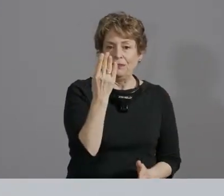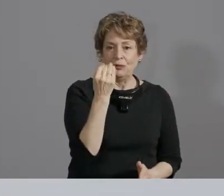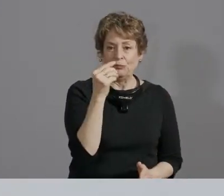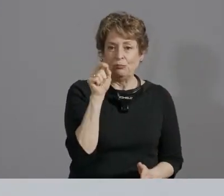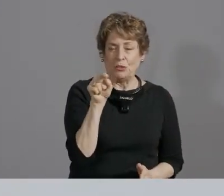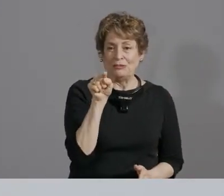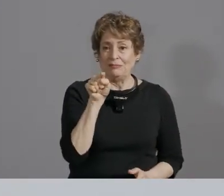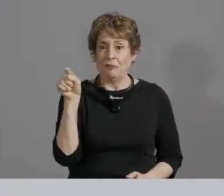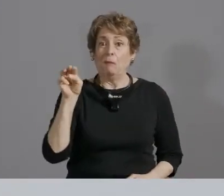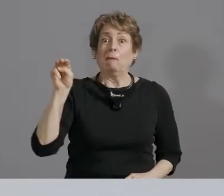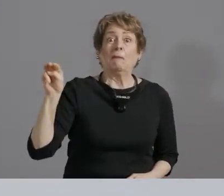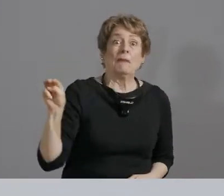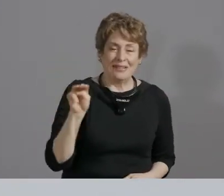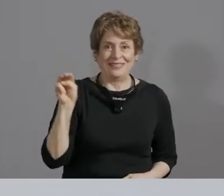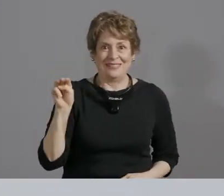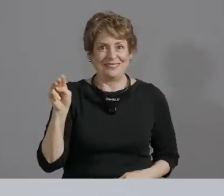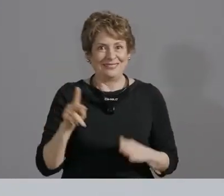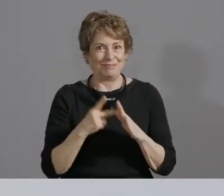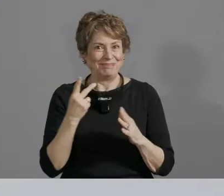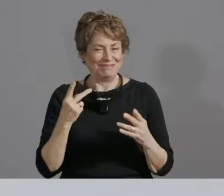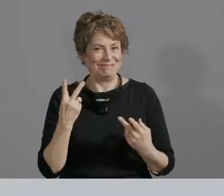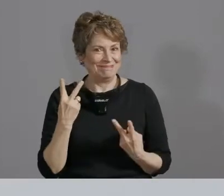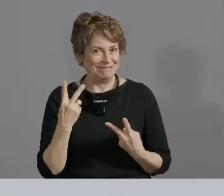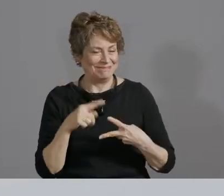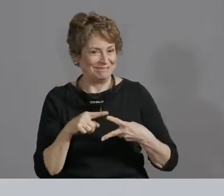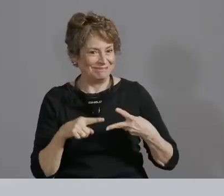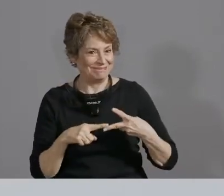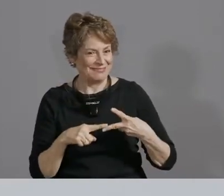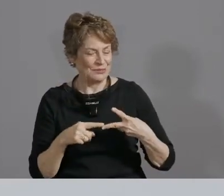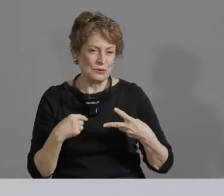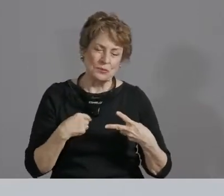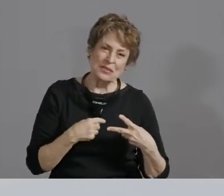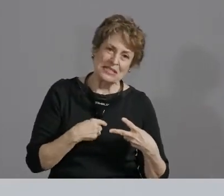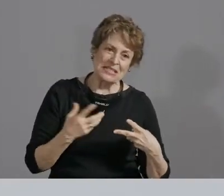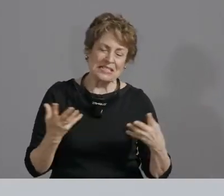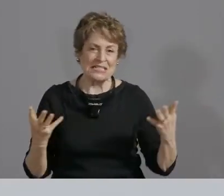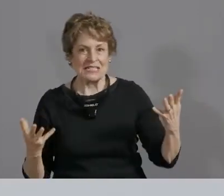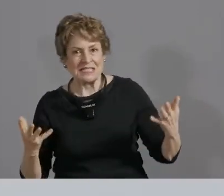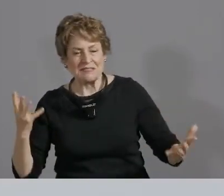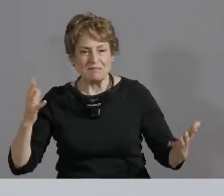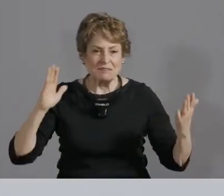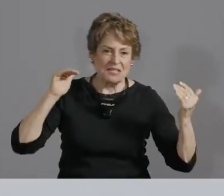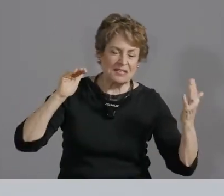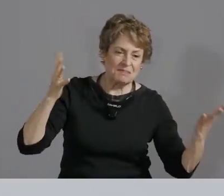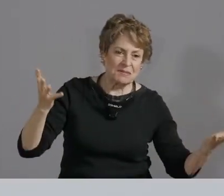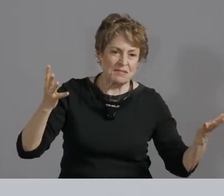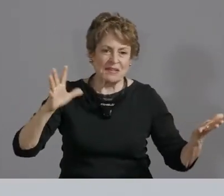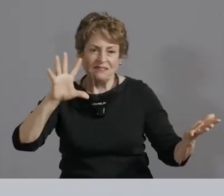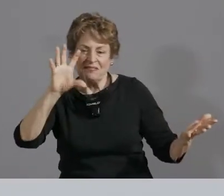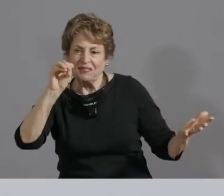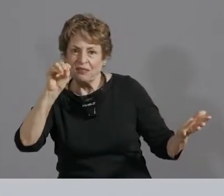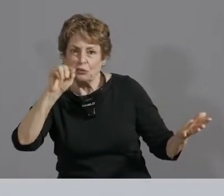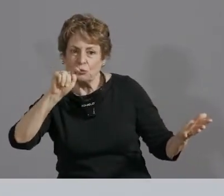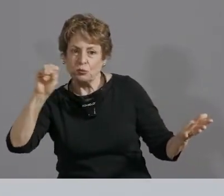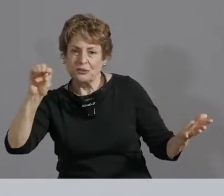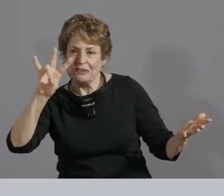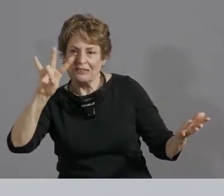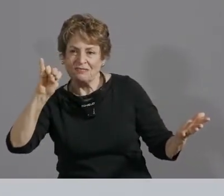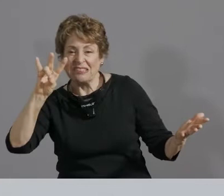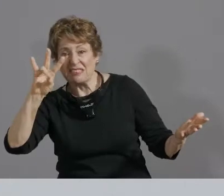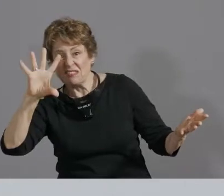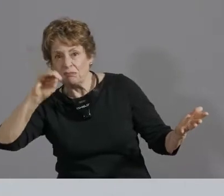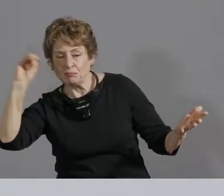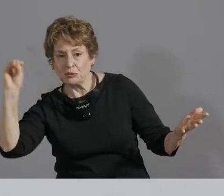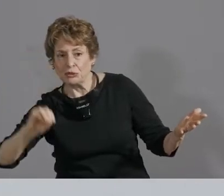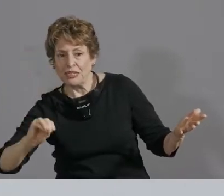probably looking at 50 to hopefully, Howie, 70% And so then that would be the